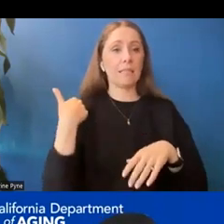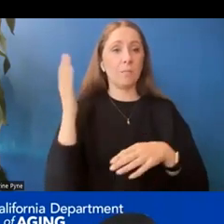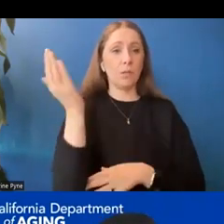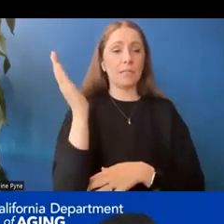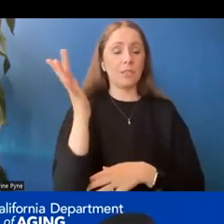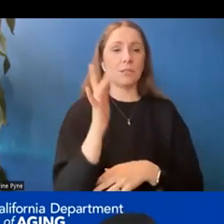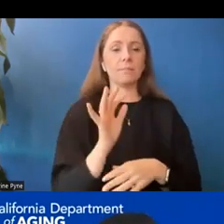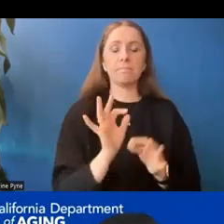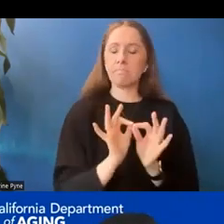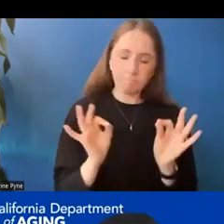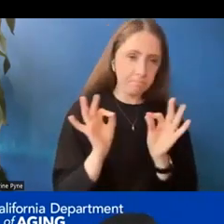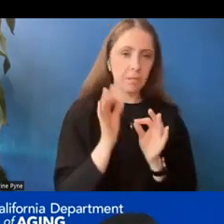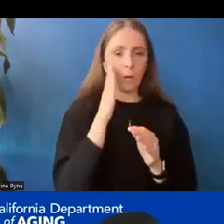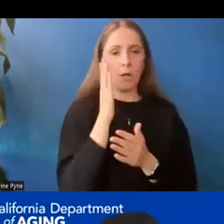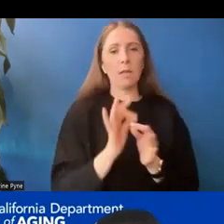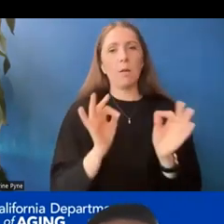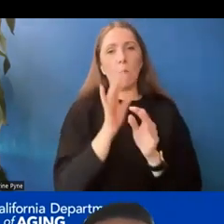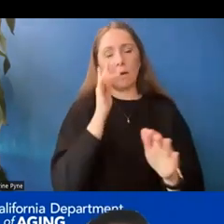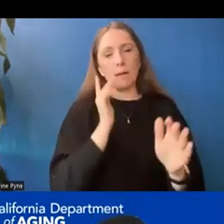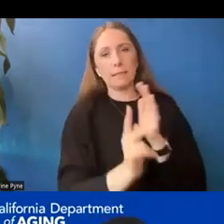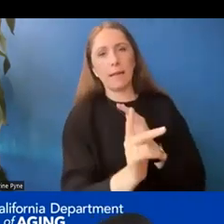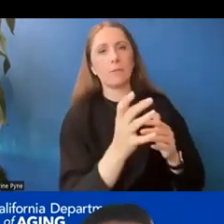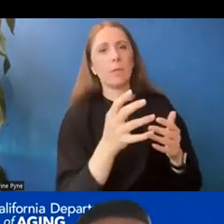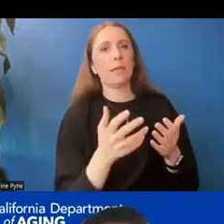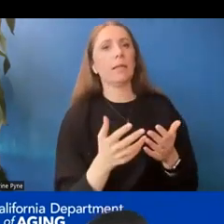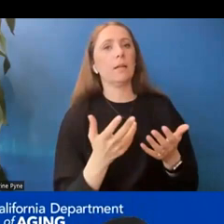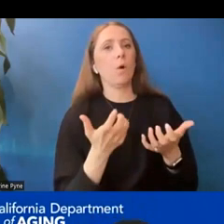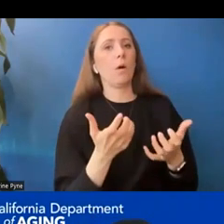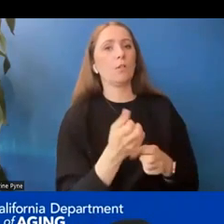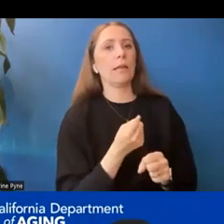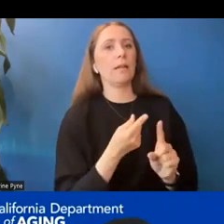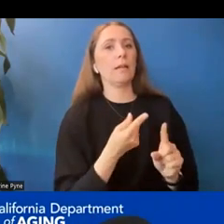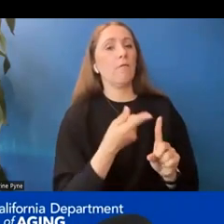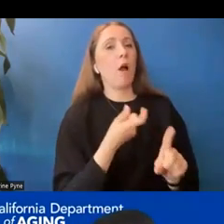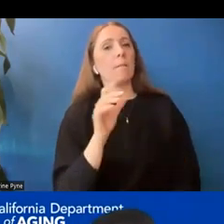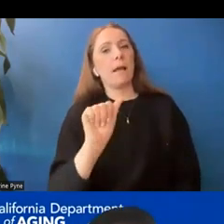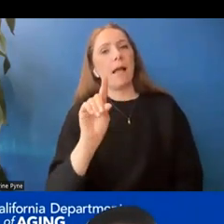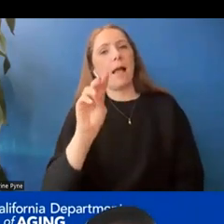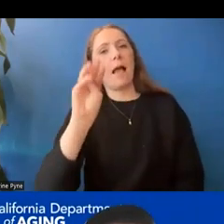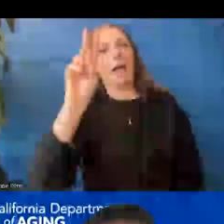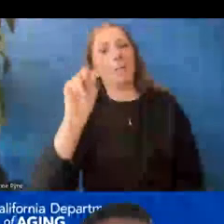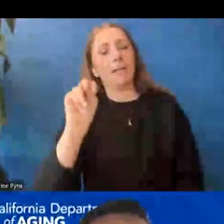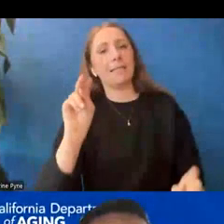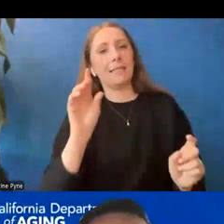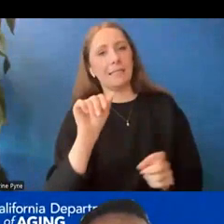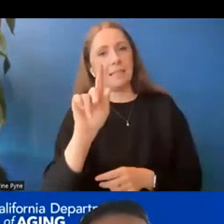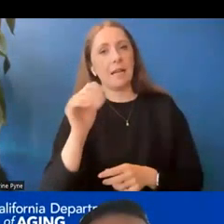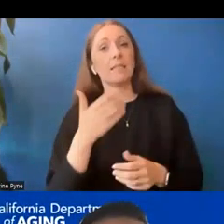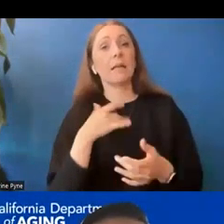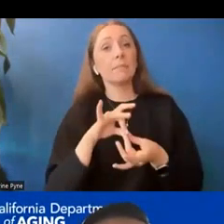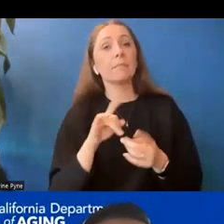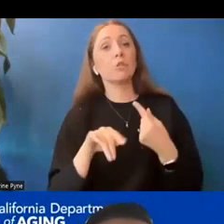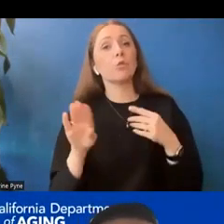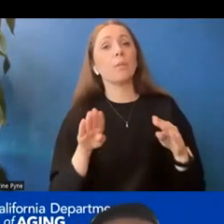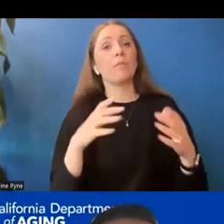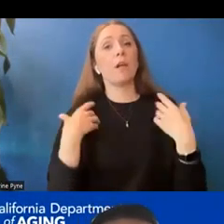right? And we know the important insights we can gain when we link to these administrative data. There's a couple of topics related to behavioral health that West